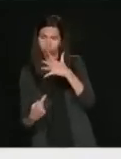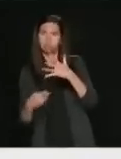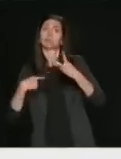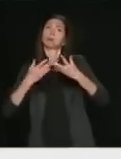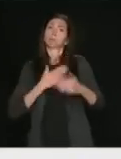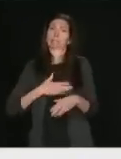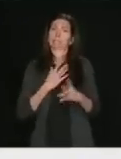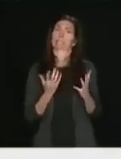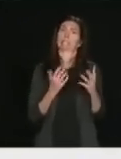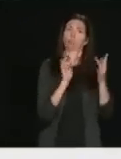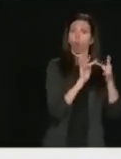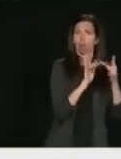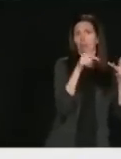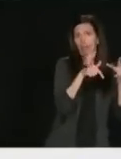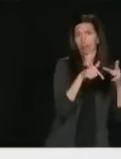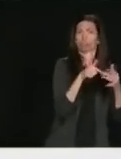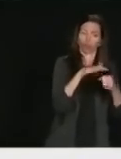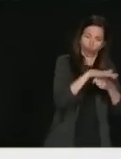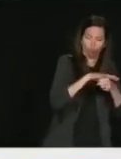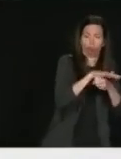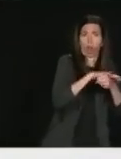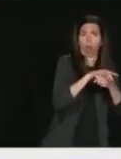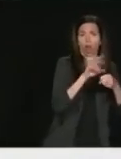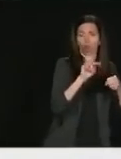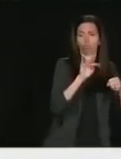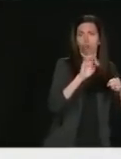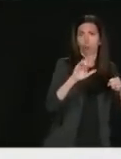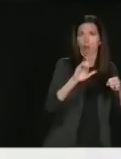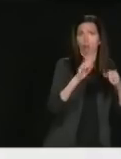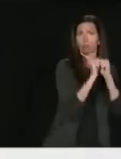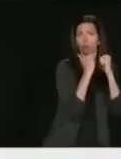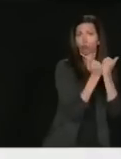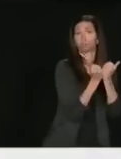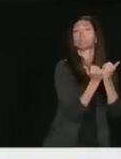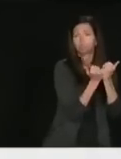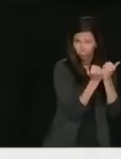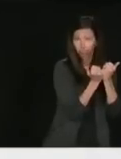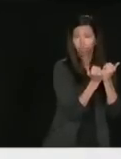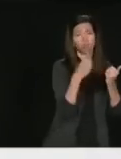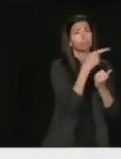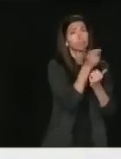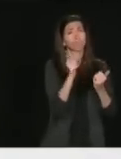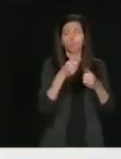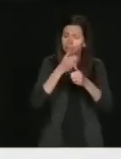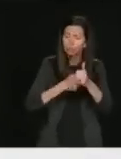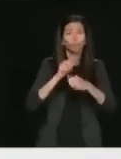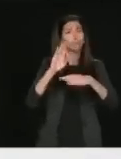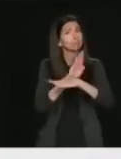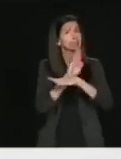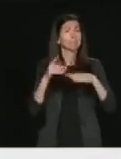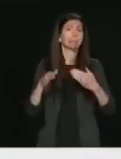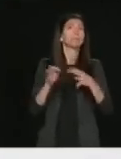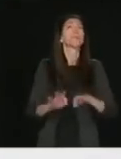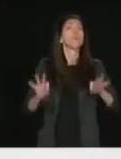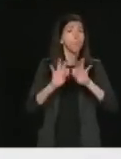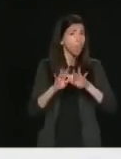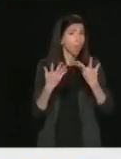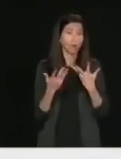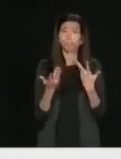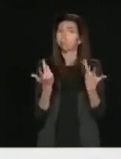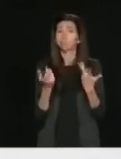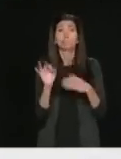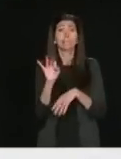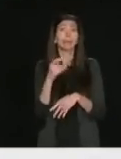Businesses like yours are the backbone of our economy and the lifeblood of our communities. And whether it's with the CEBA or